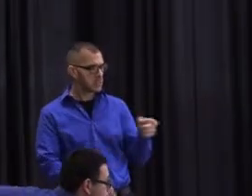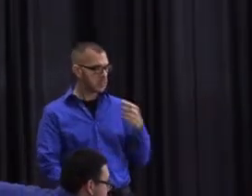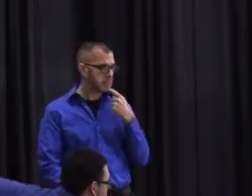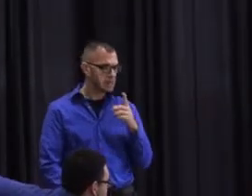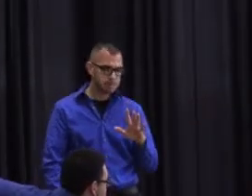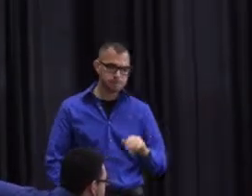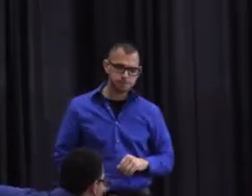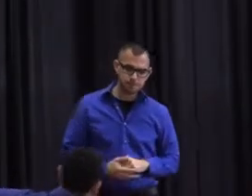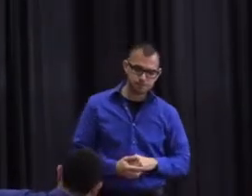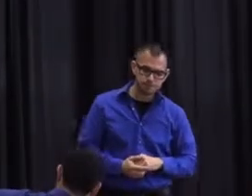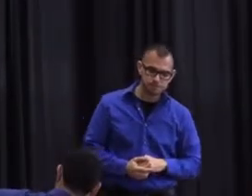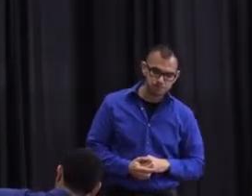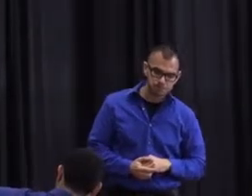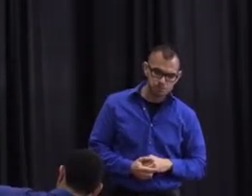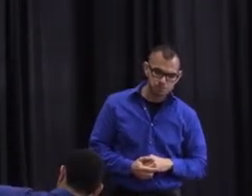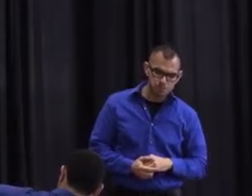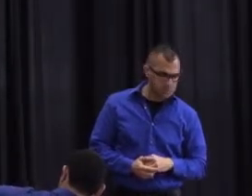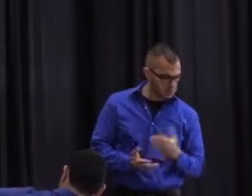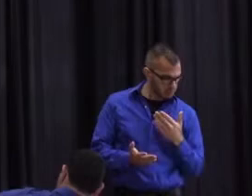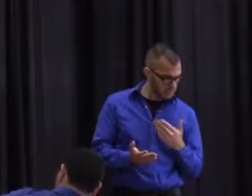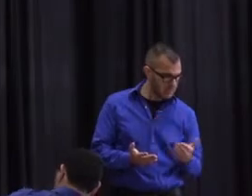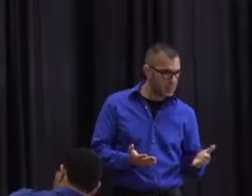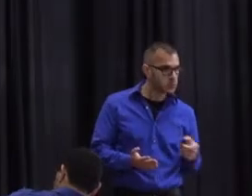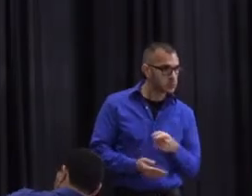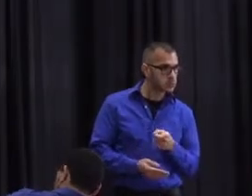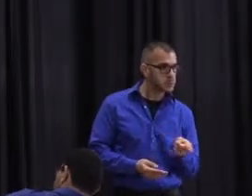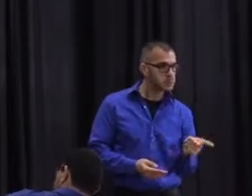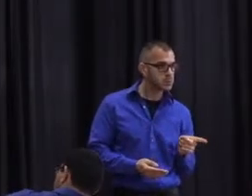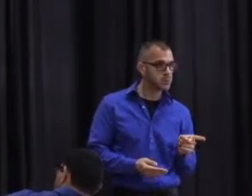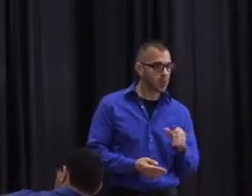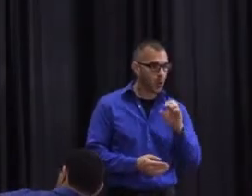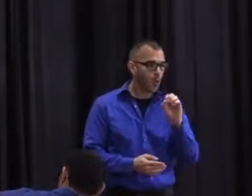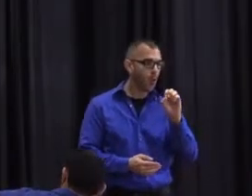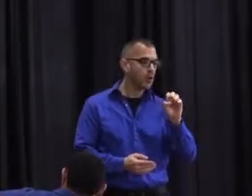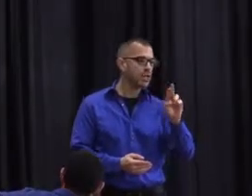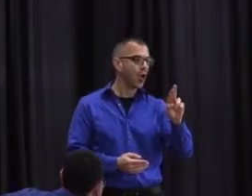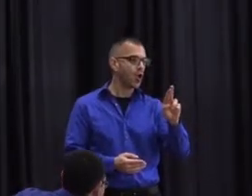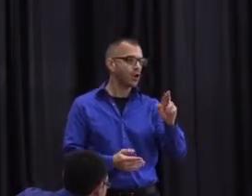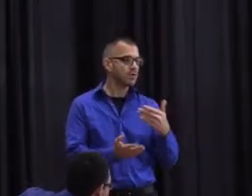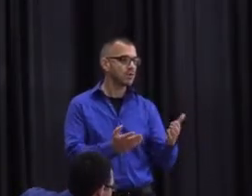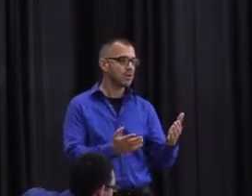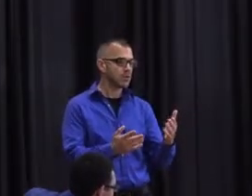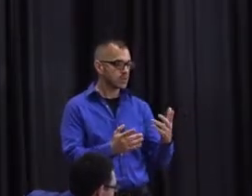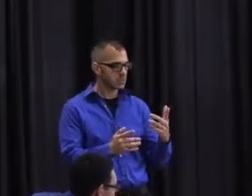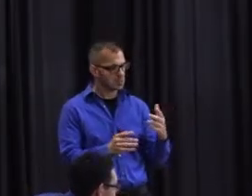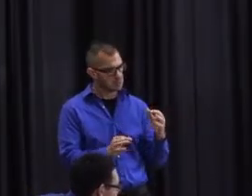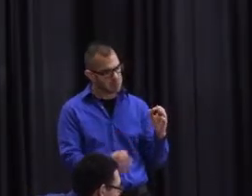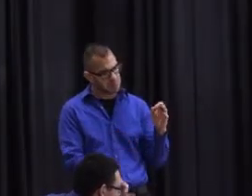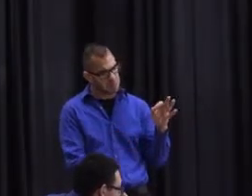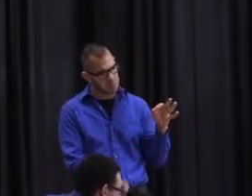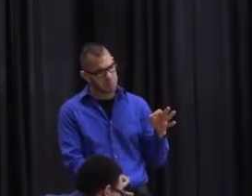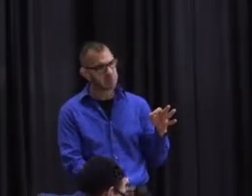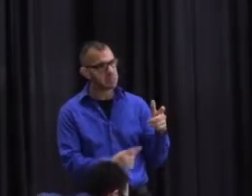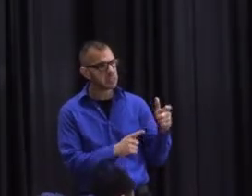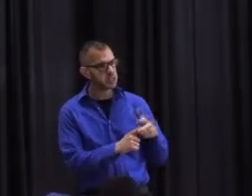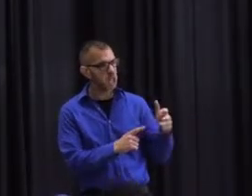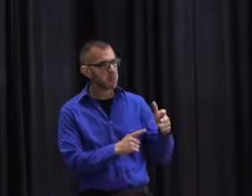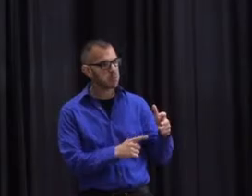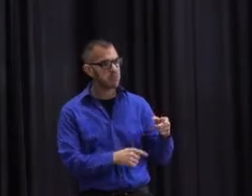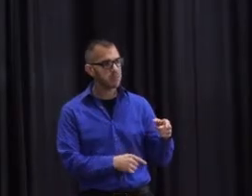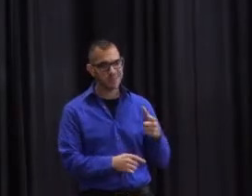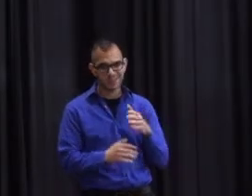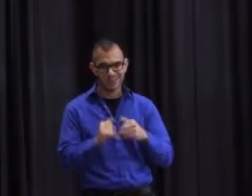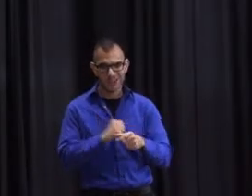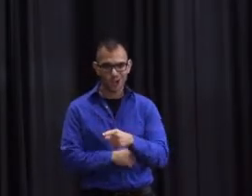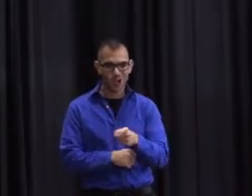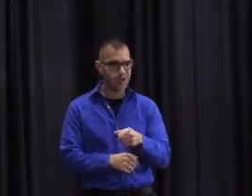said the materials, the OER materials, were higher quality than the materials that